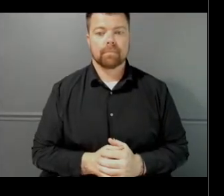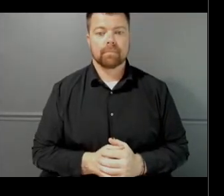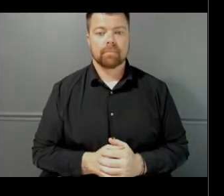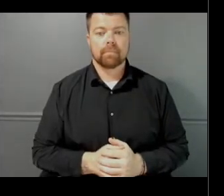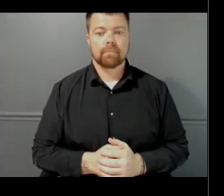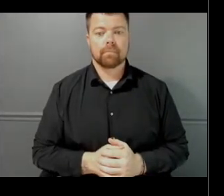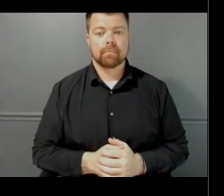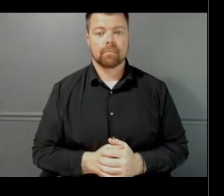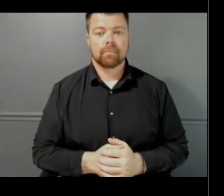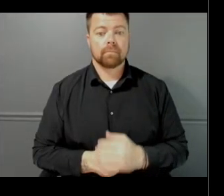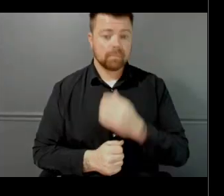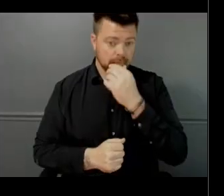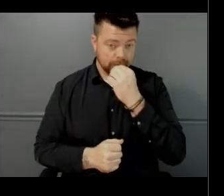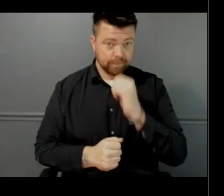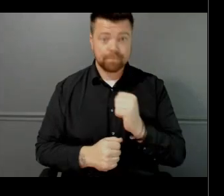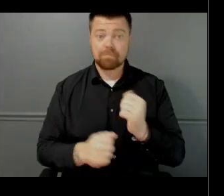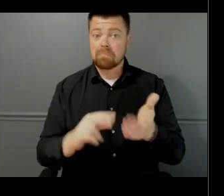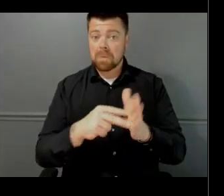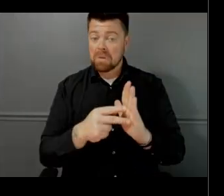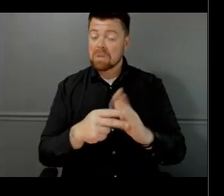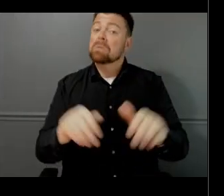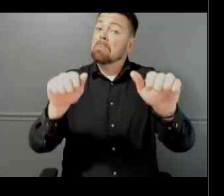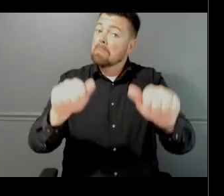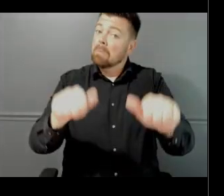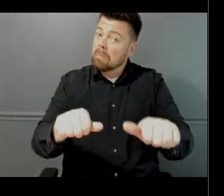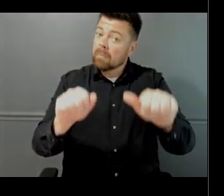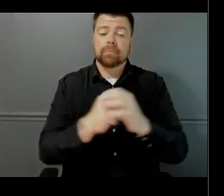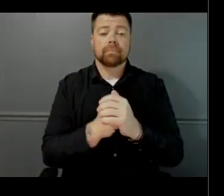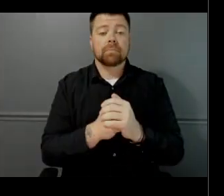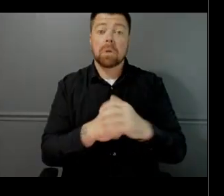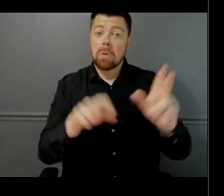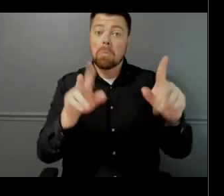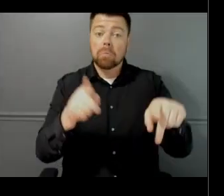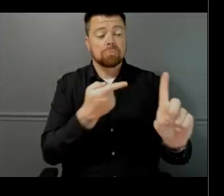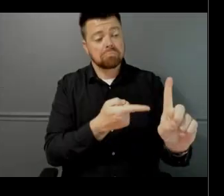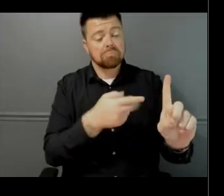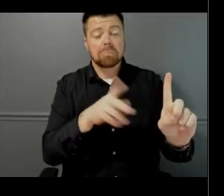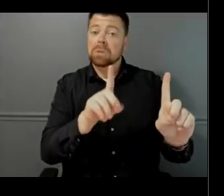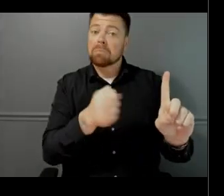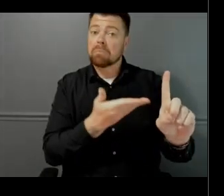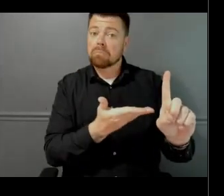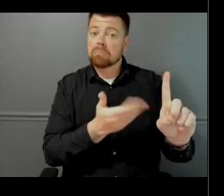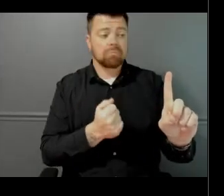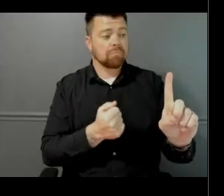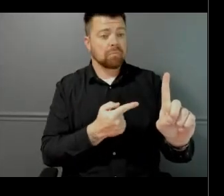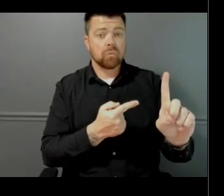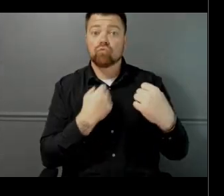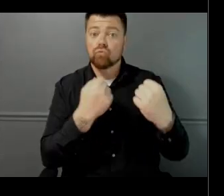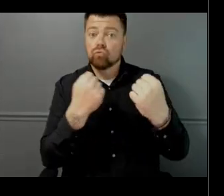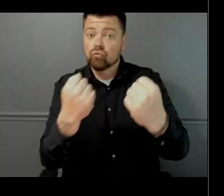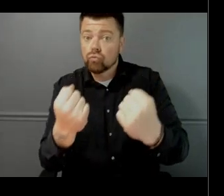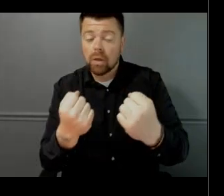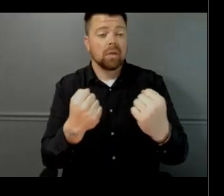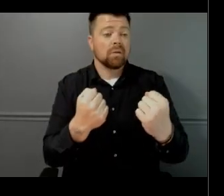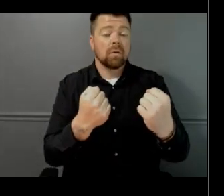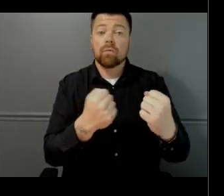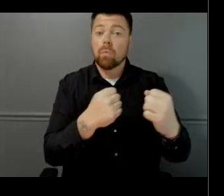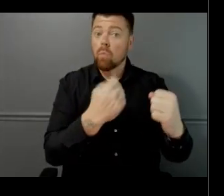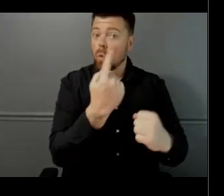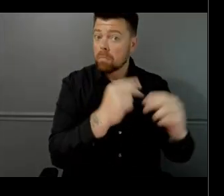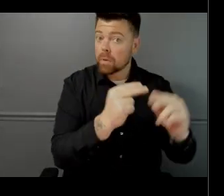This means it may be necessary for a person with a disability to drive from a